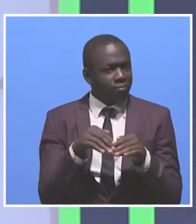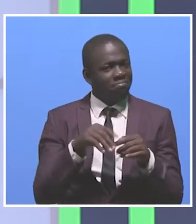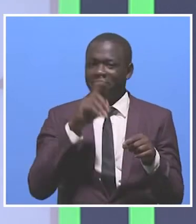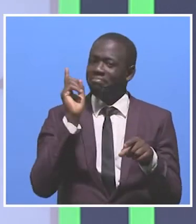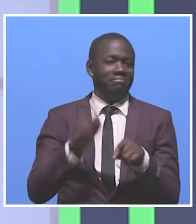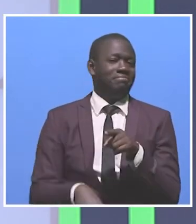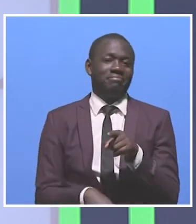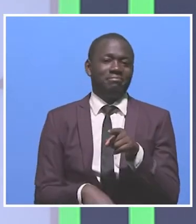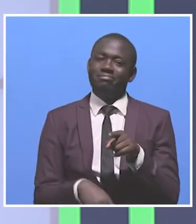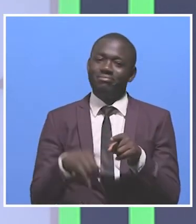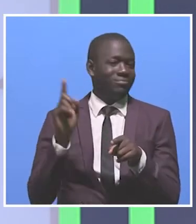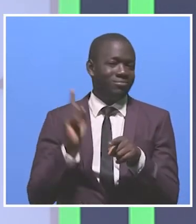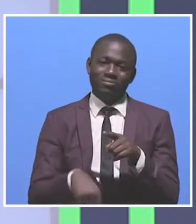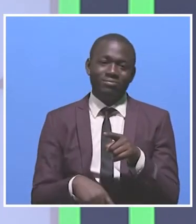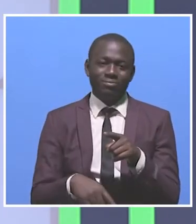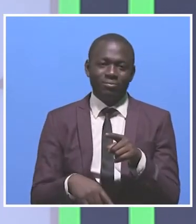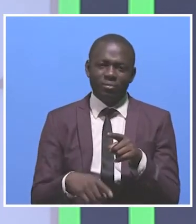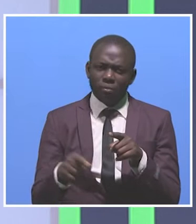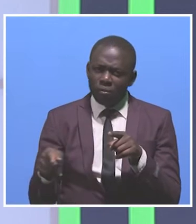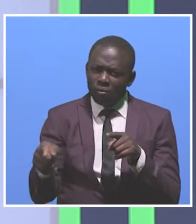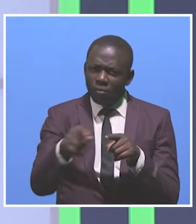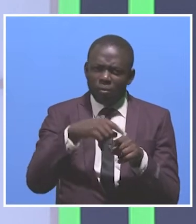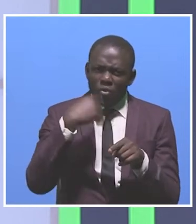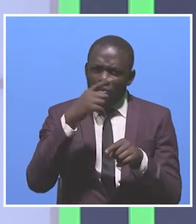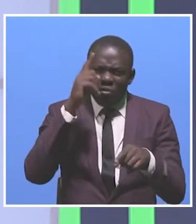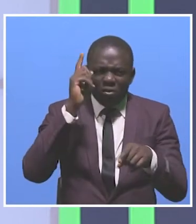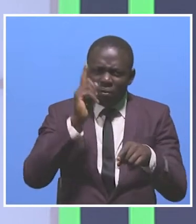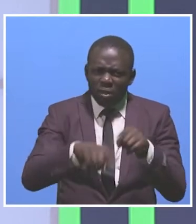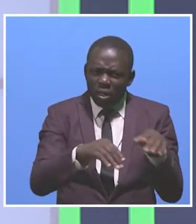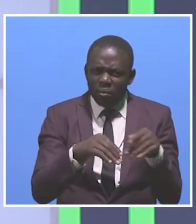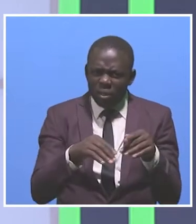they couldn't. Okay, how do you protect them? It's by